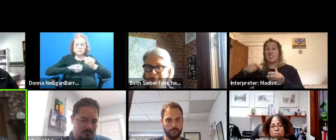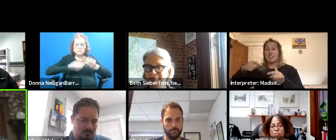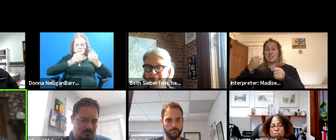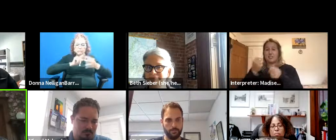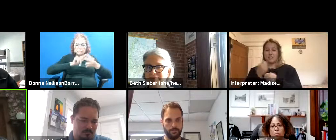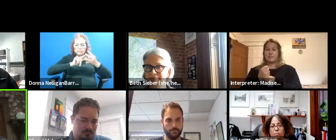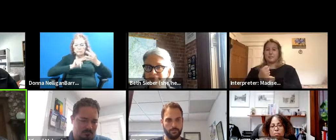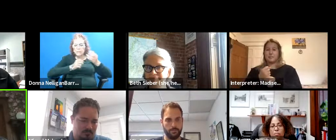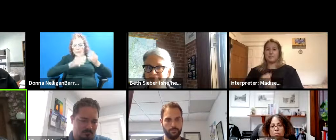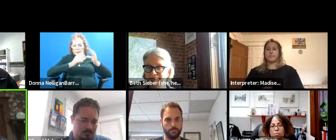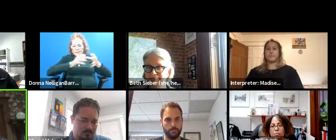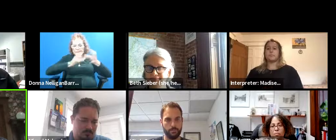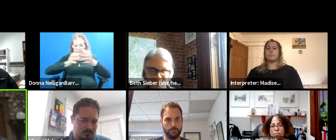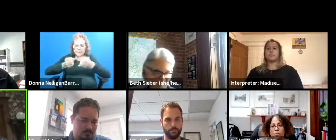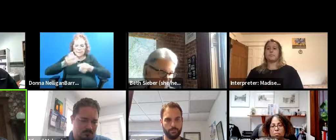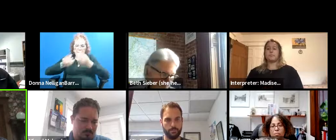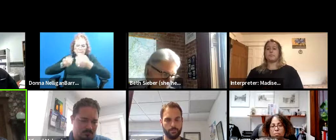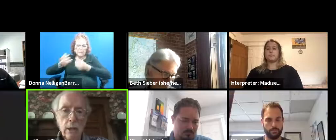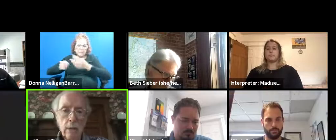everything is running months late.